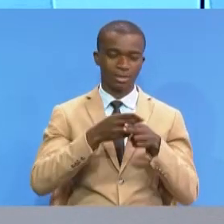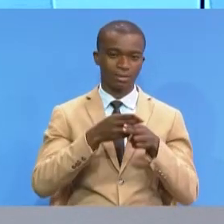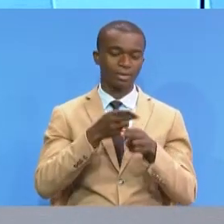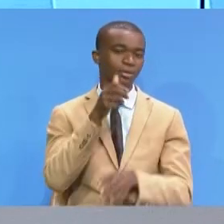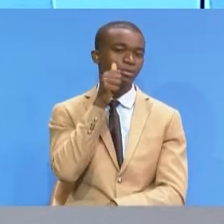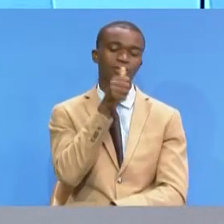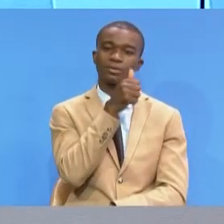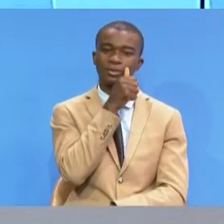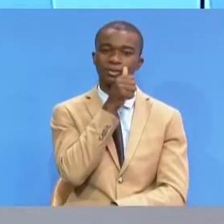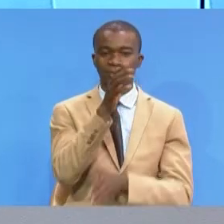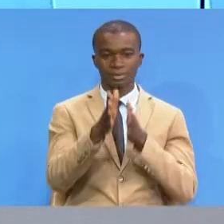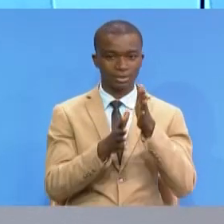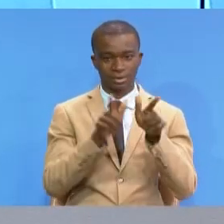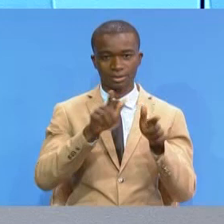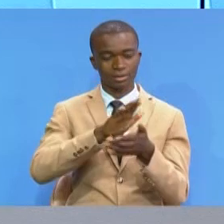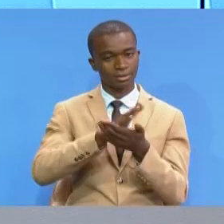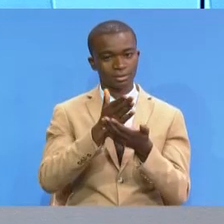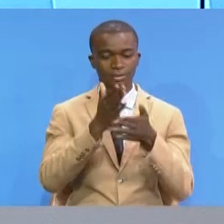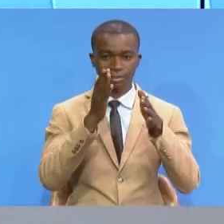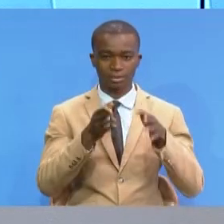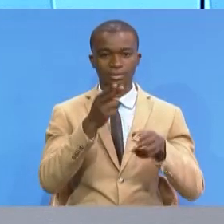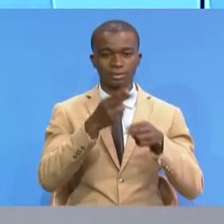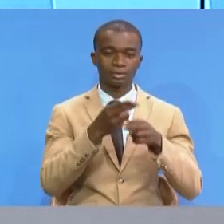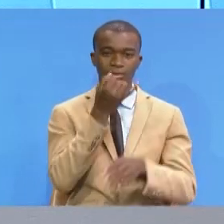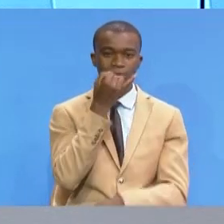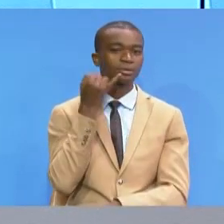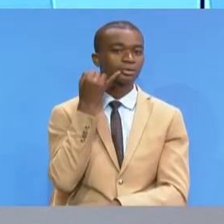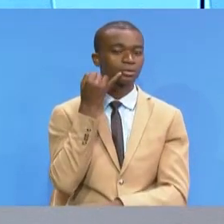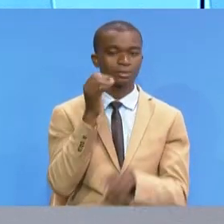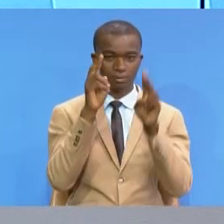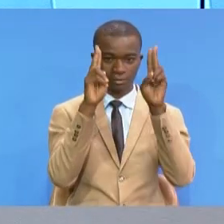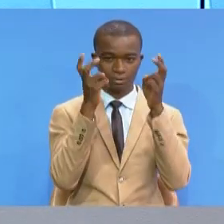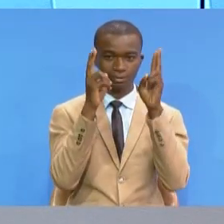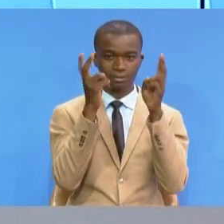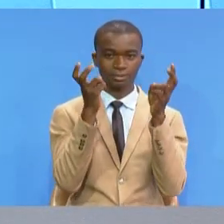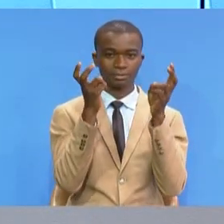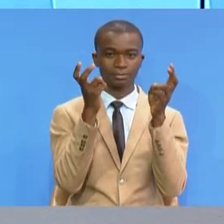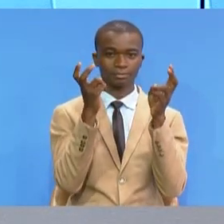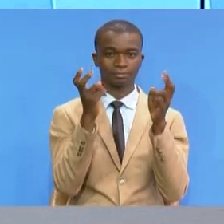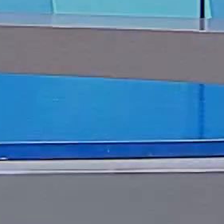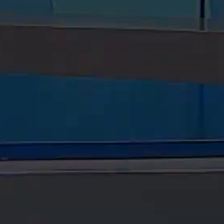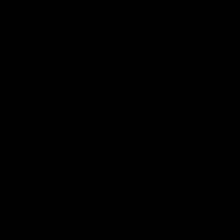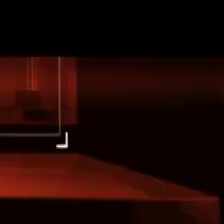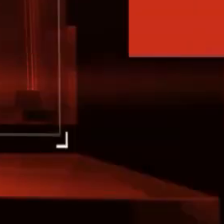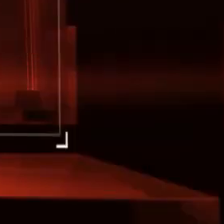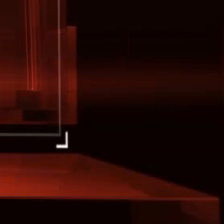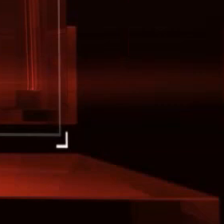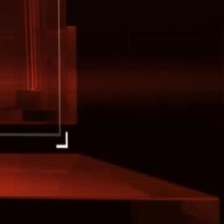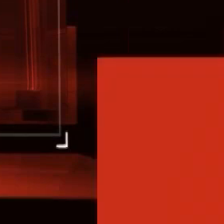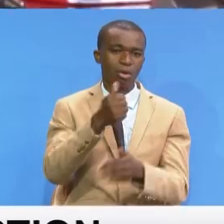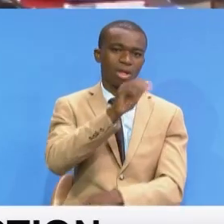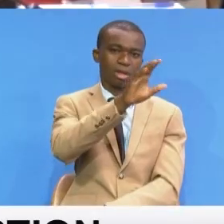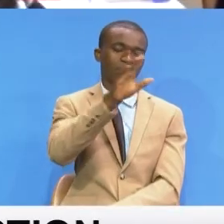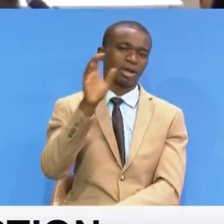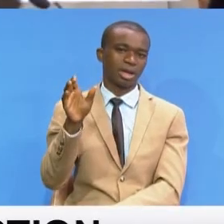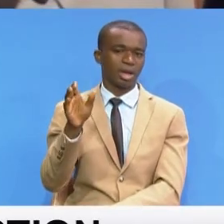sign language interpreter is Joas Shikombwe. Let's take a look at the stories making headlines.